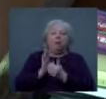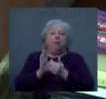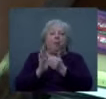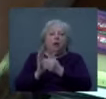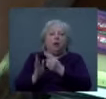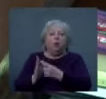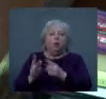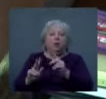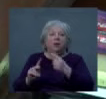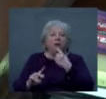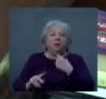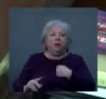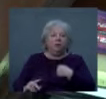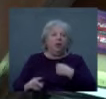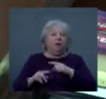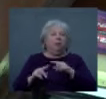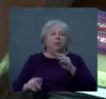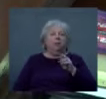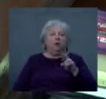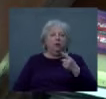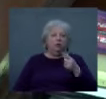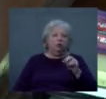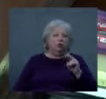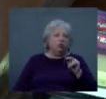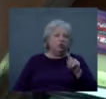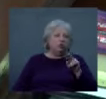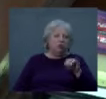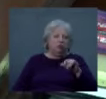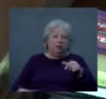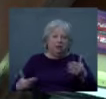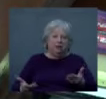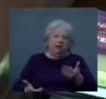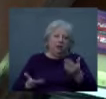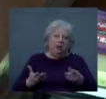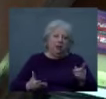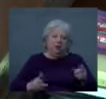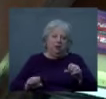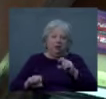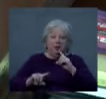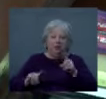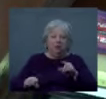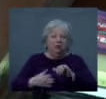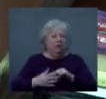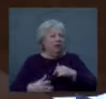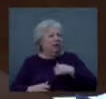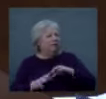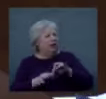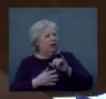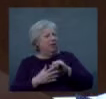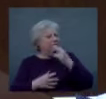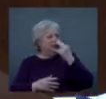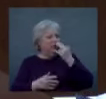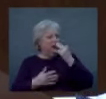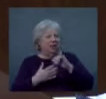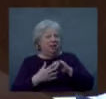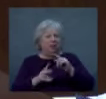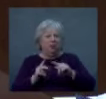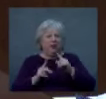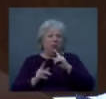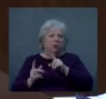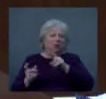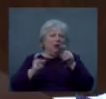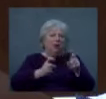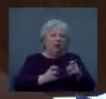here, and he had sent some information about that, and he may be able to answer that. I find it's funny that you said that the people who gave the